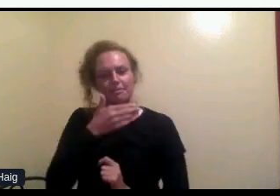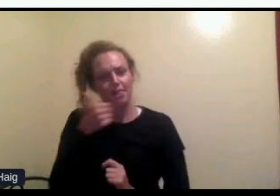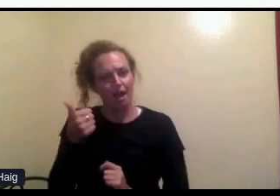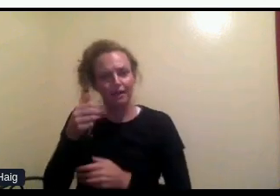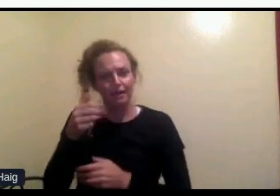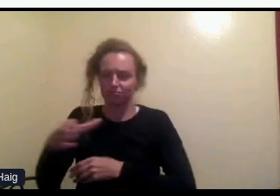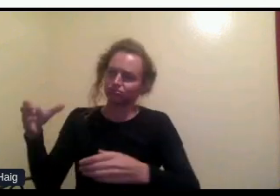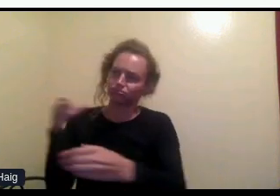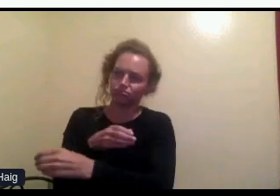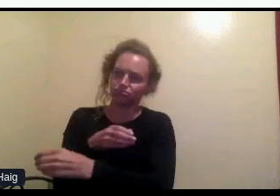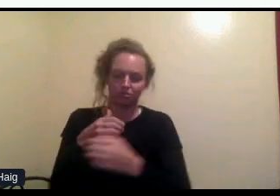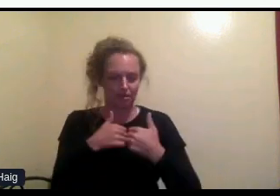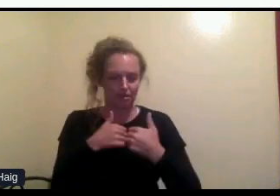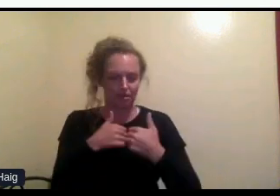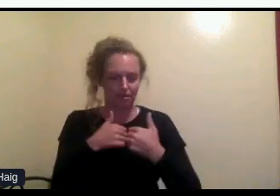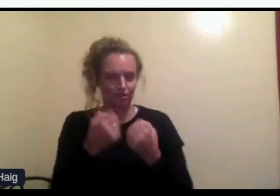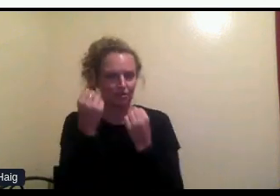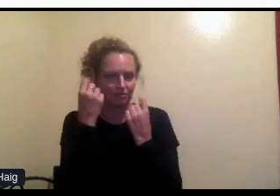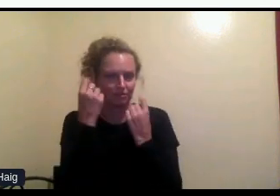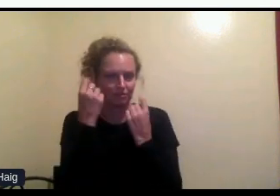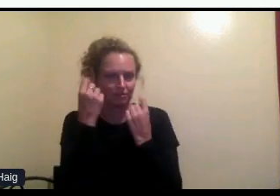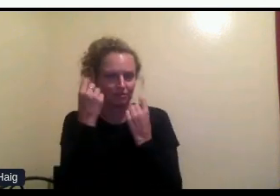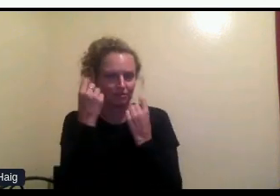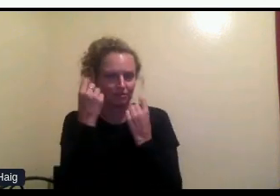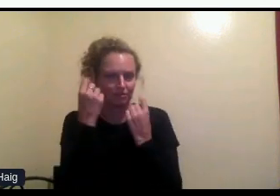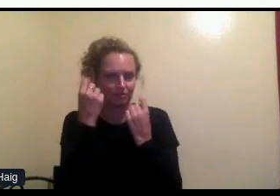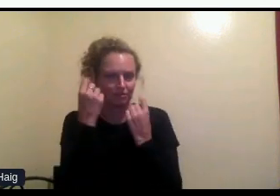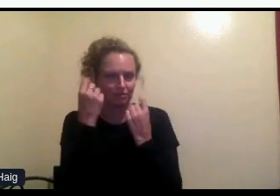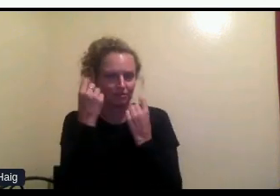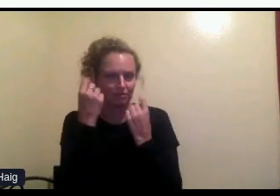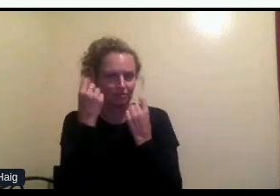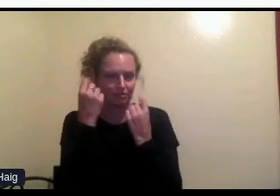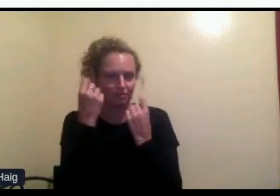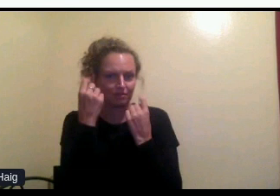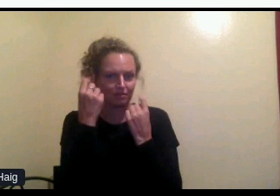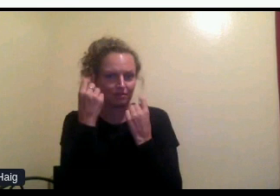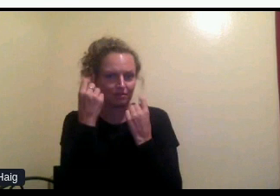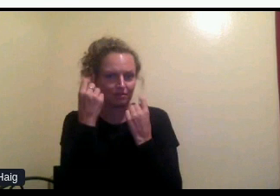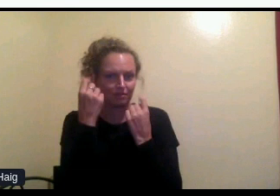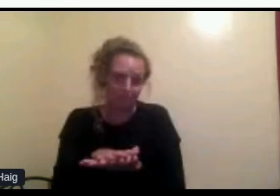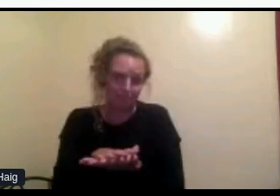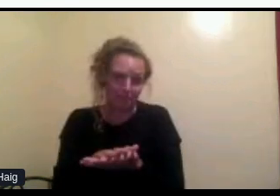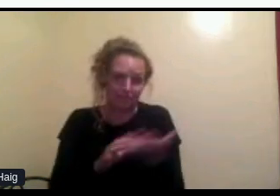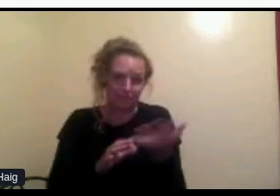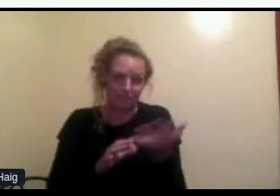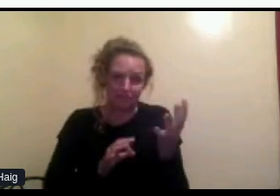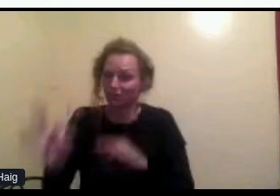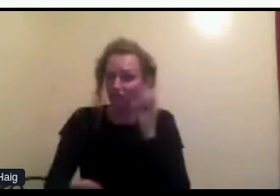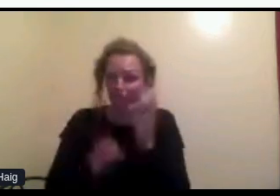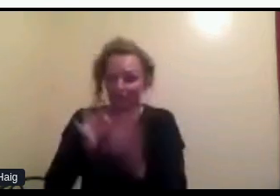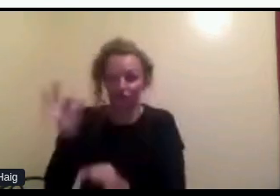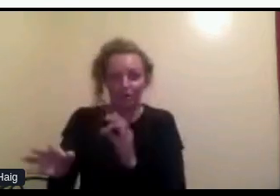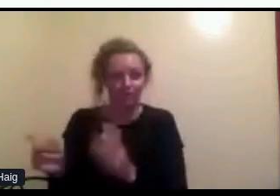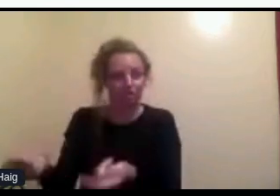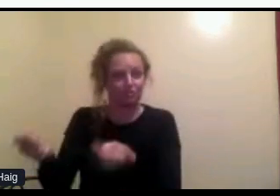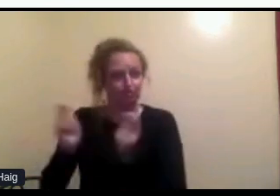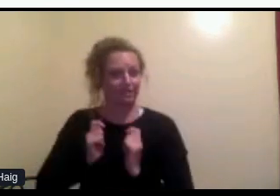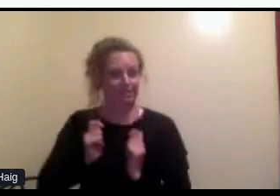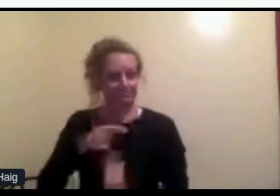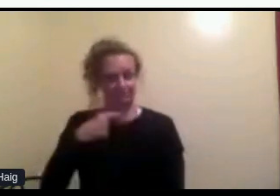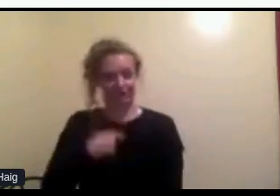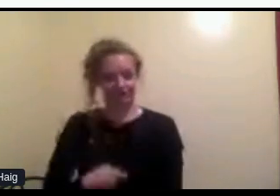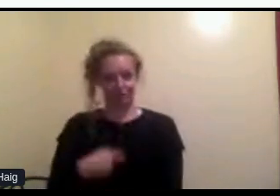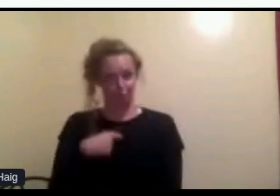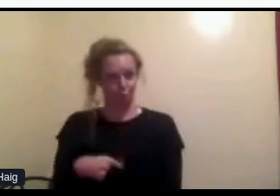compassion. I mean, basically what they're saying is they were treated as a human being who was just asking questions and wanted to know what it did, weren't they? Yeah, basically.